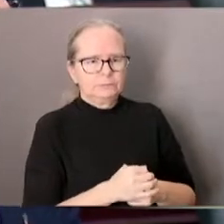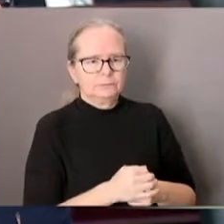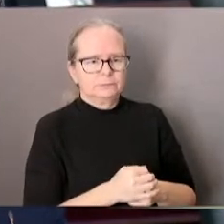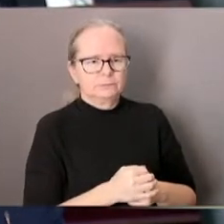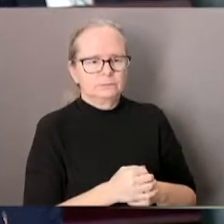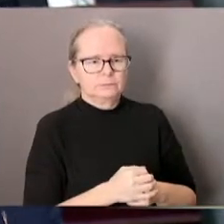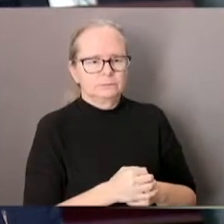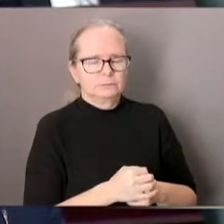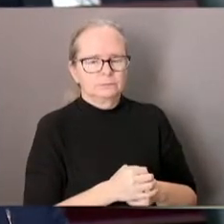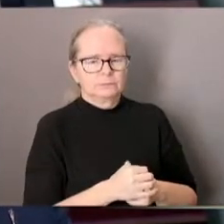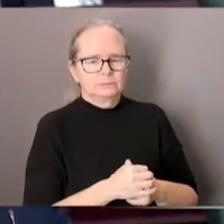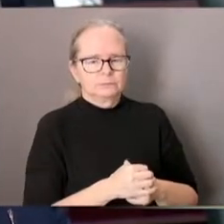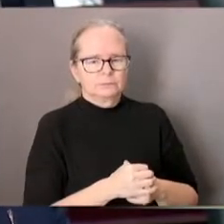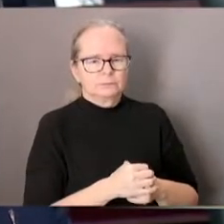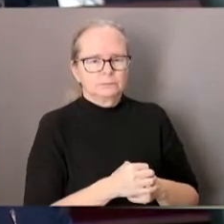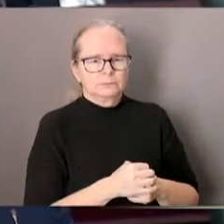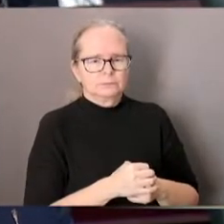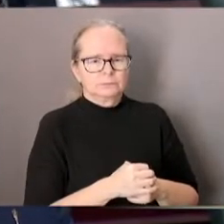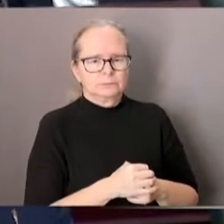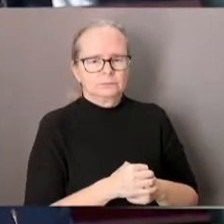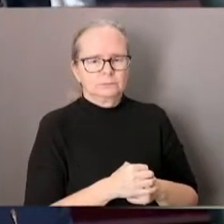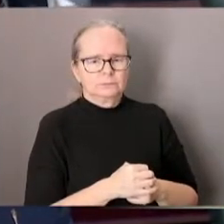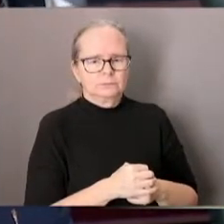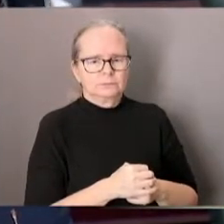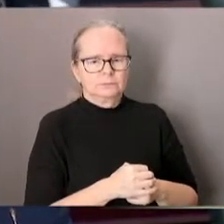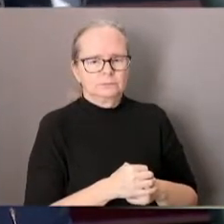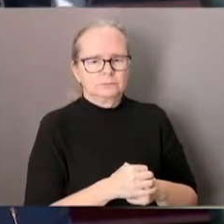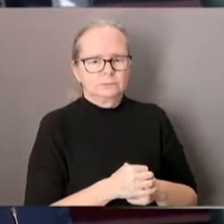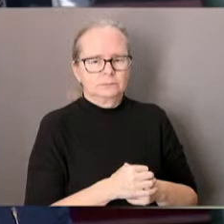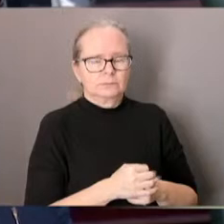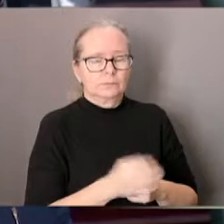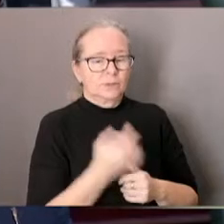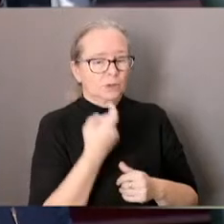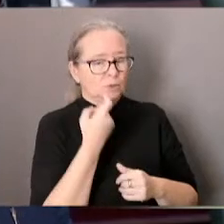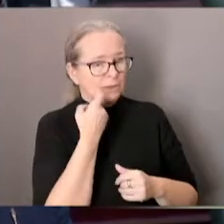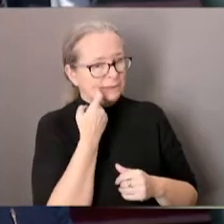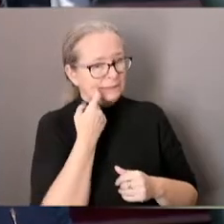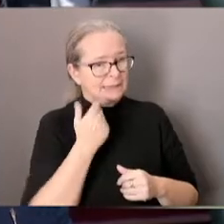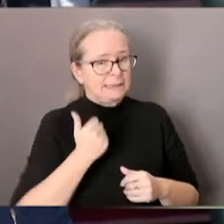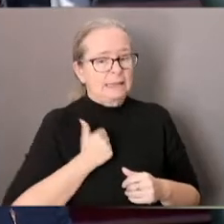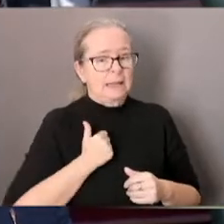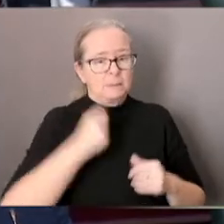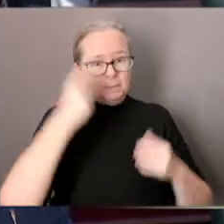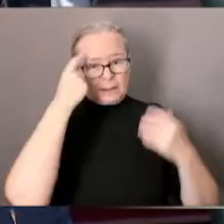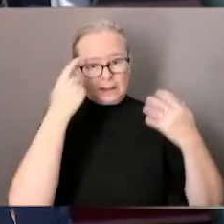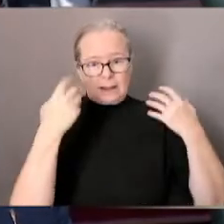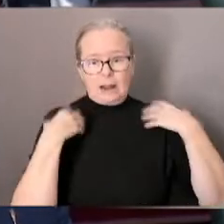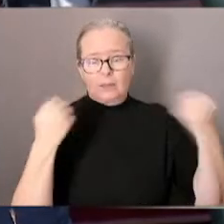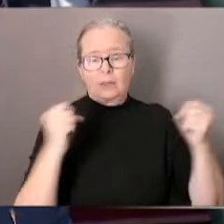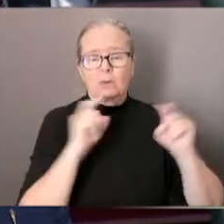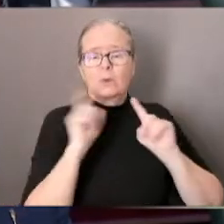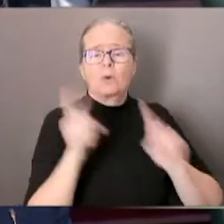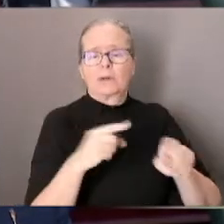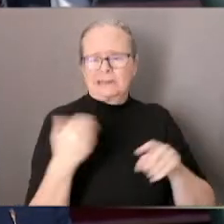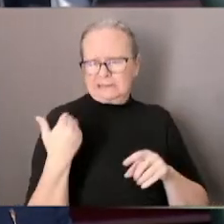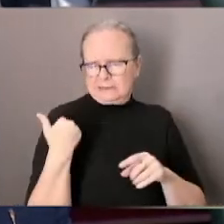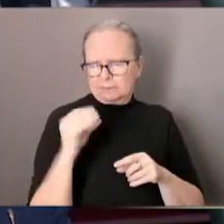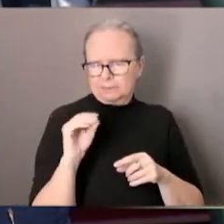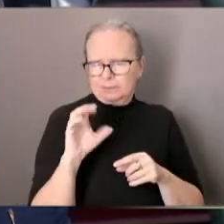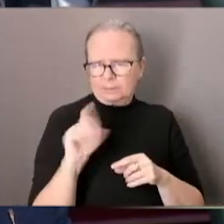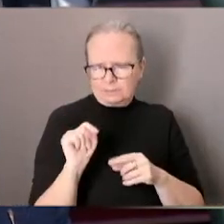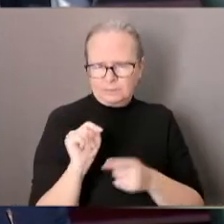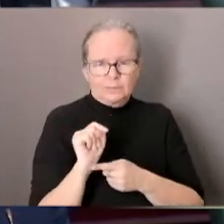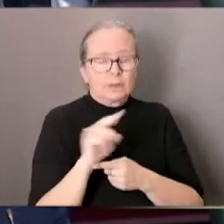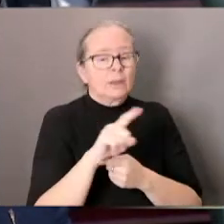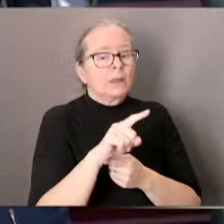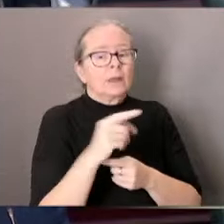Mr Speaker a recent Canada Mental Health Association report from October found that albertans more than those in any other Province are